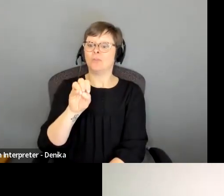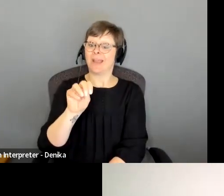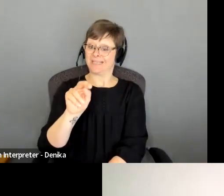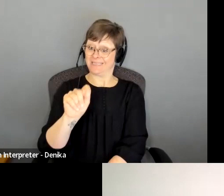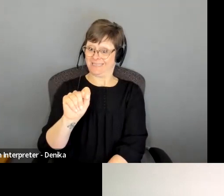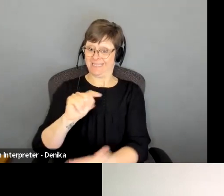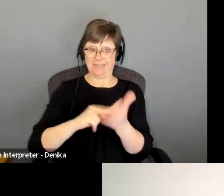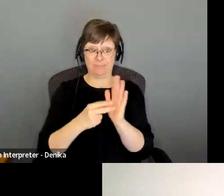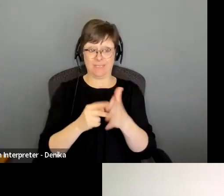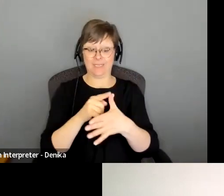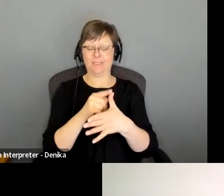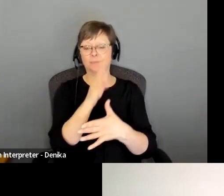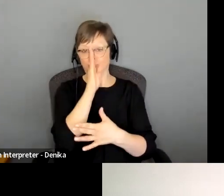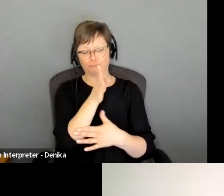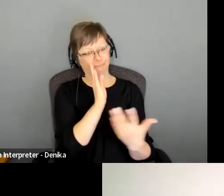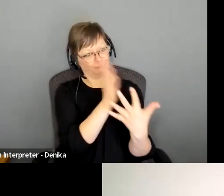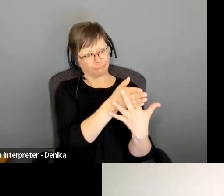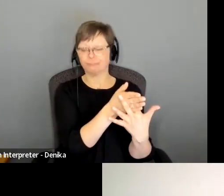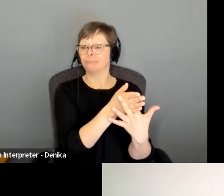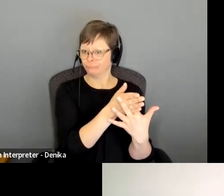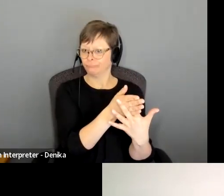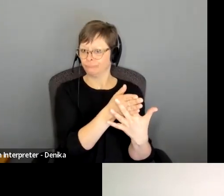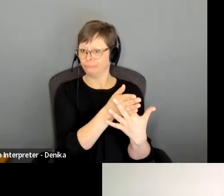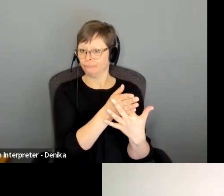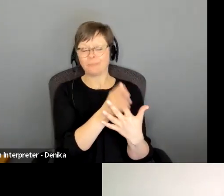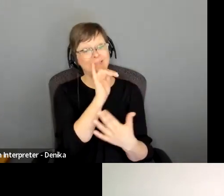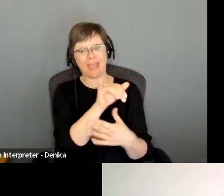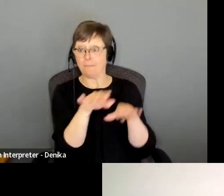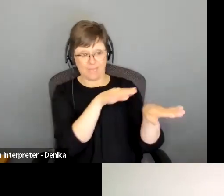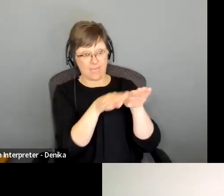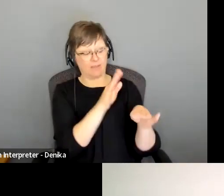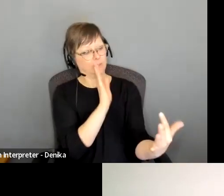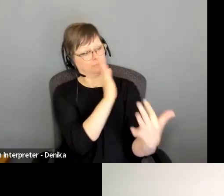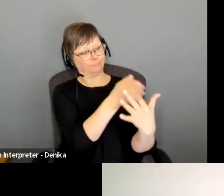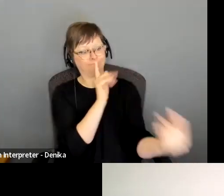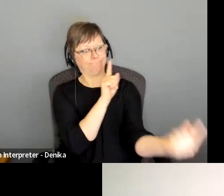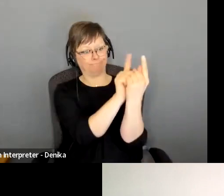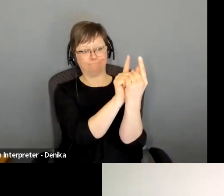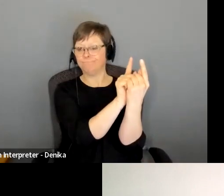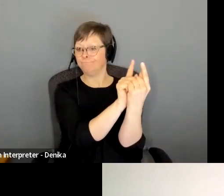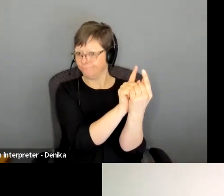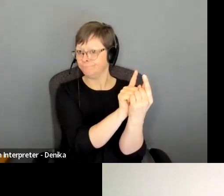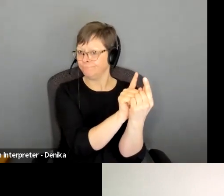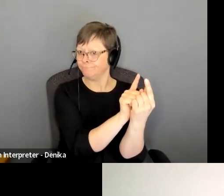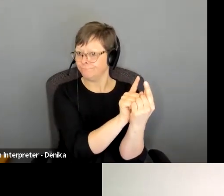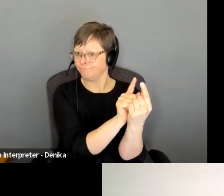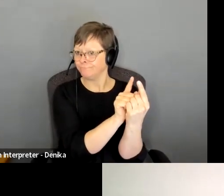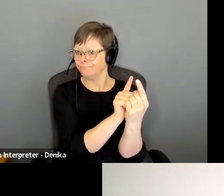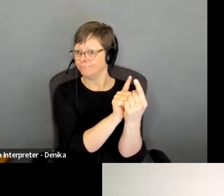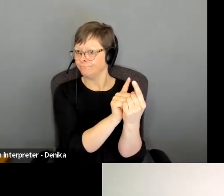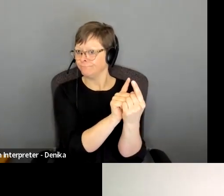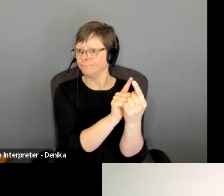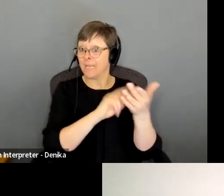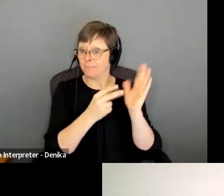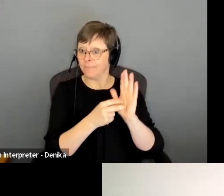direct intervention is about confronting the harmful behavior directly. So the target of the behavior is empowered to